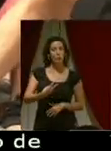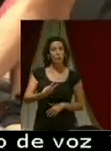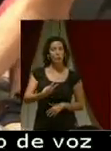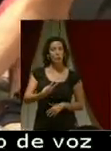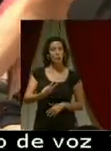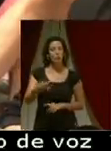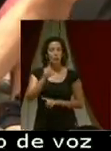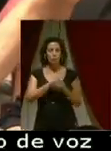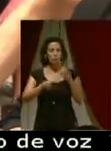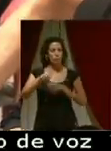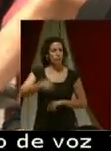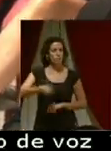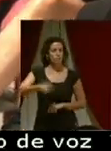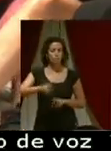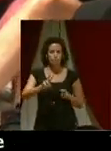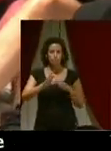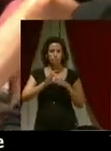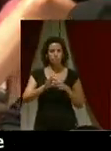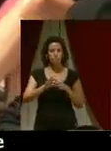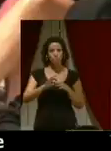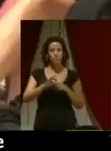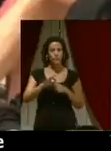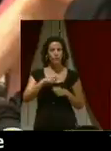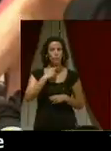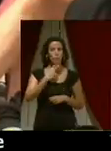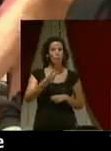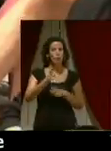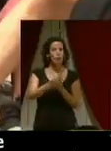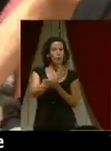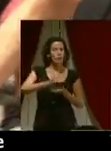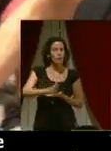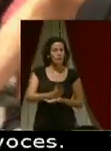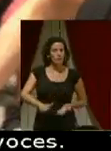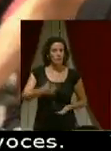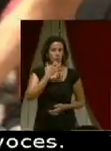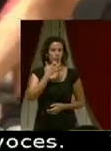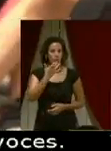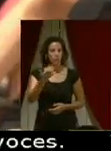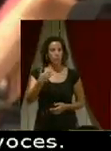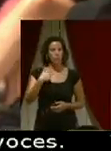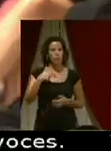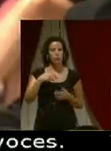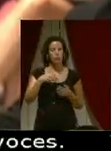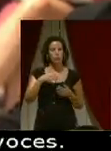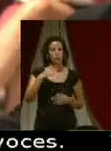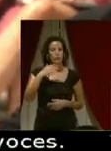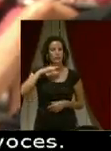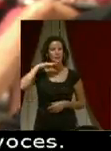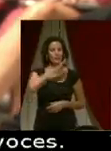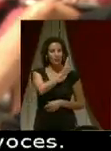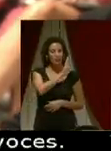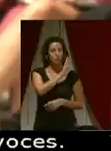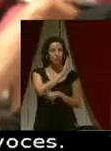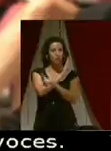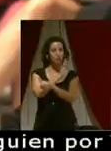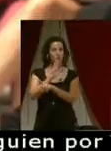together a voice recognition system. But there's an issue with a voice discrimination. For instance, I'm dictating, and if someone